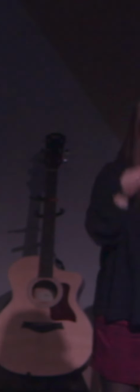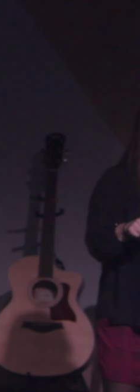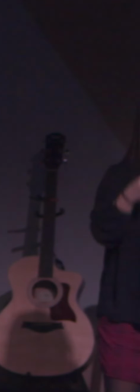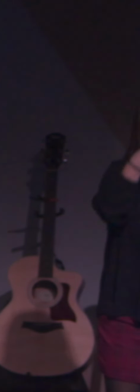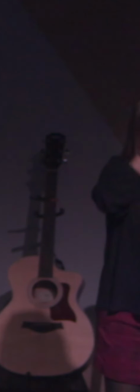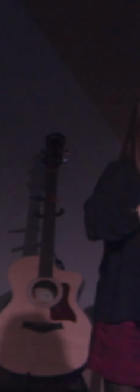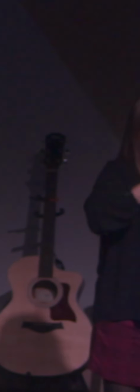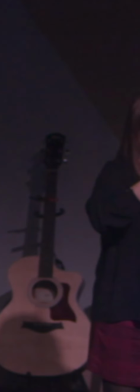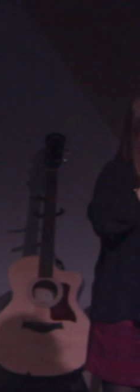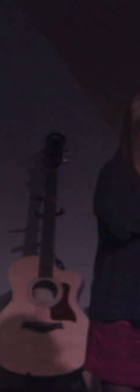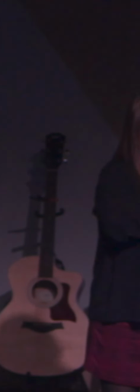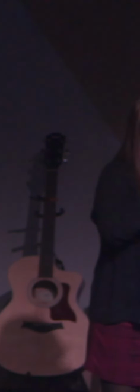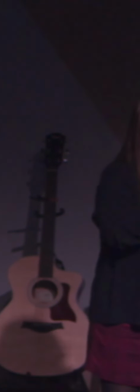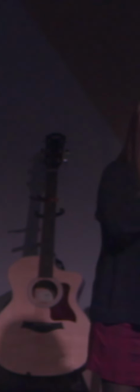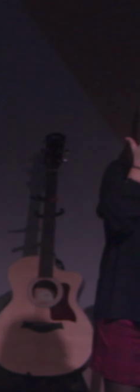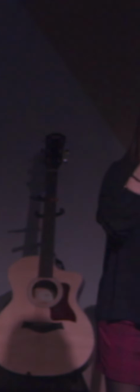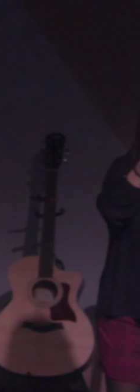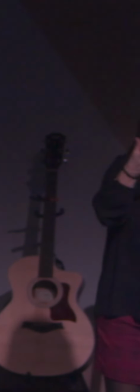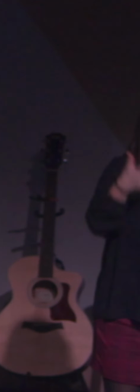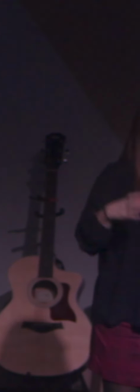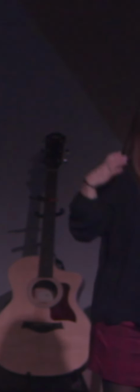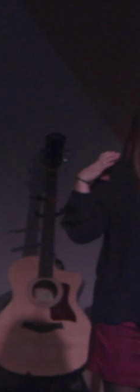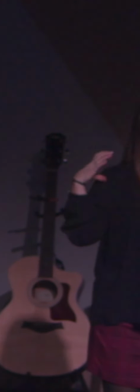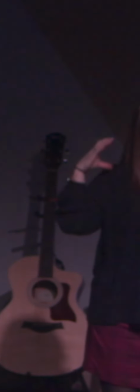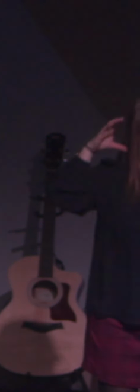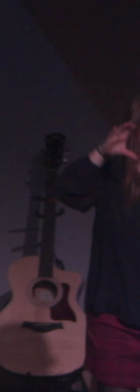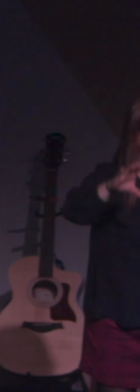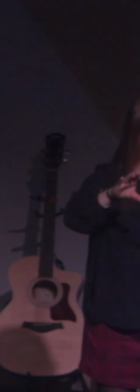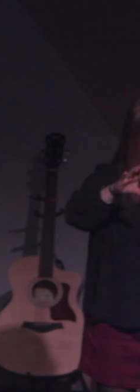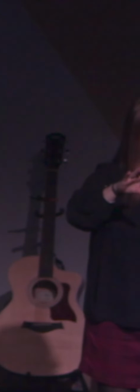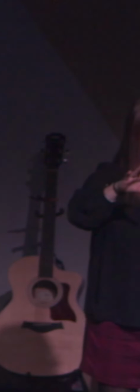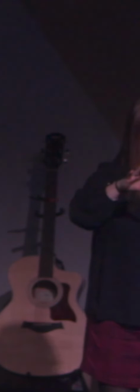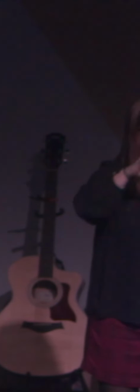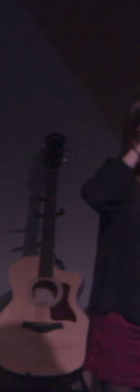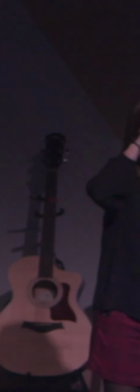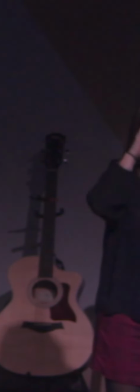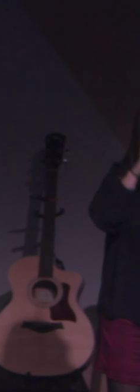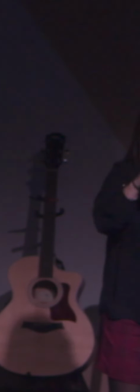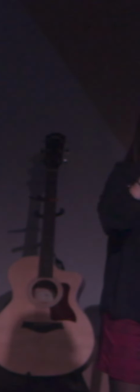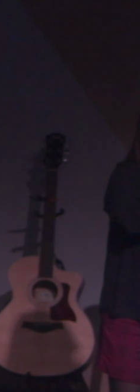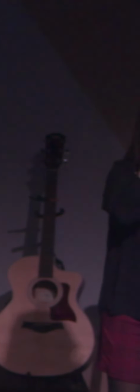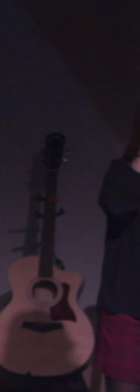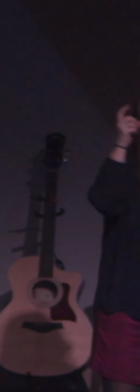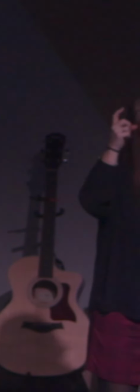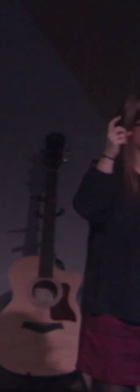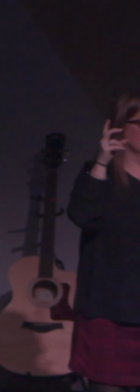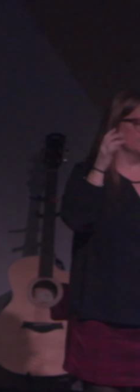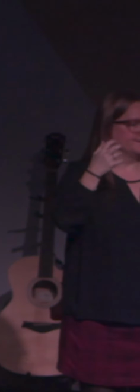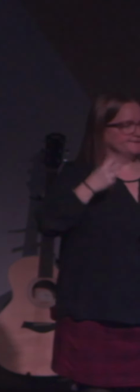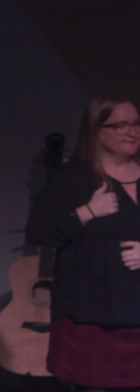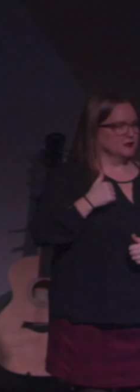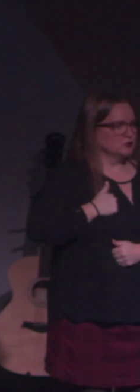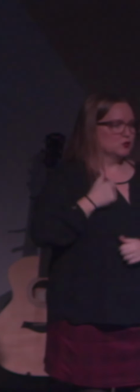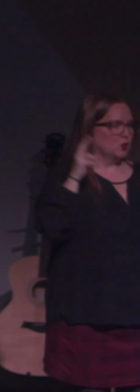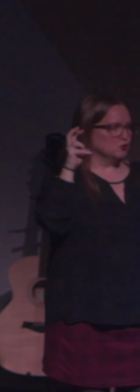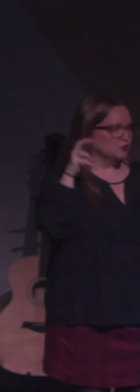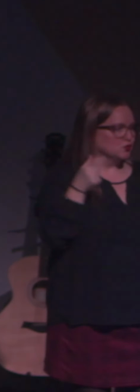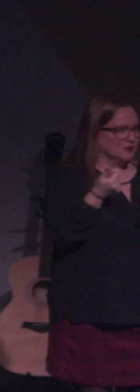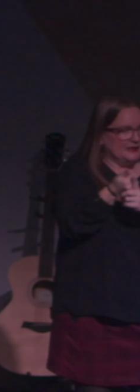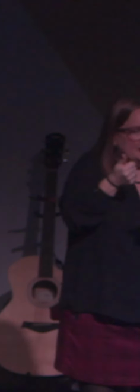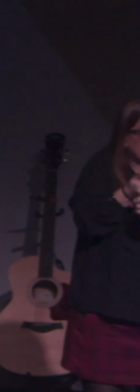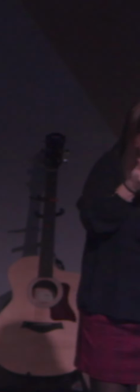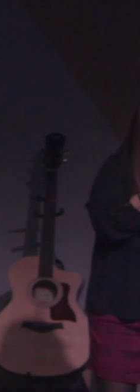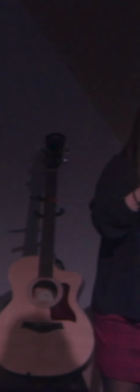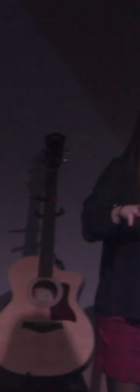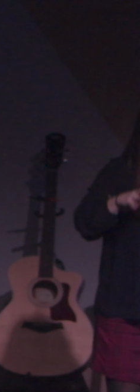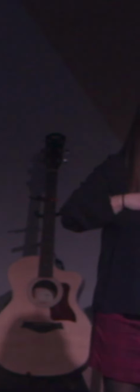righteous, for he will bear all their sins. I will give him the honors of victorious soldier because he exposed himself